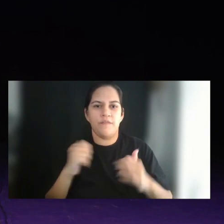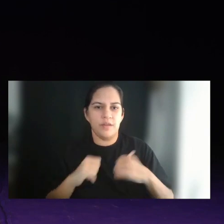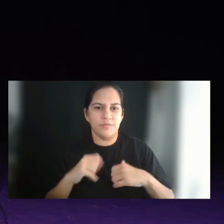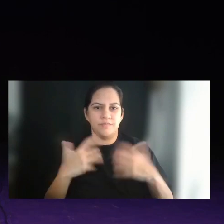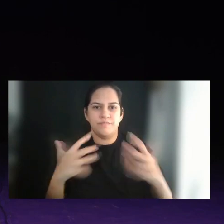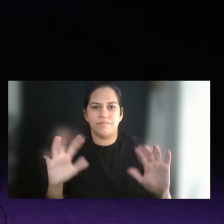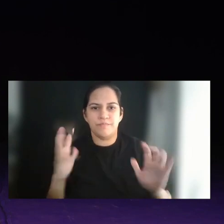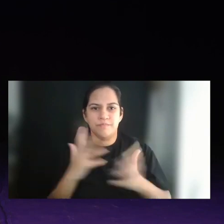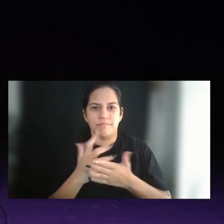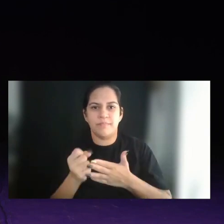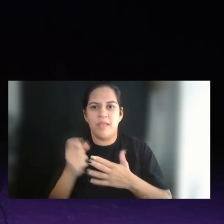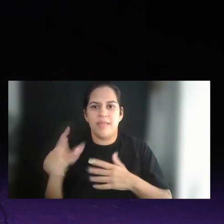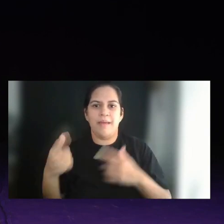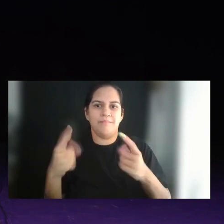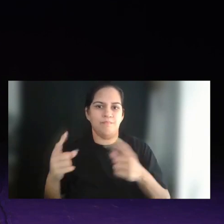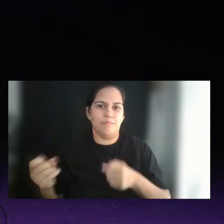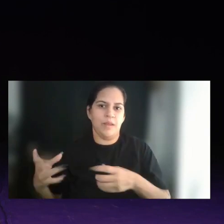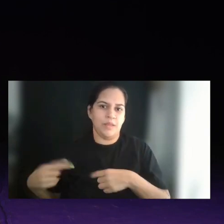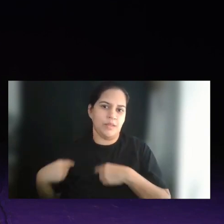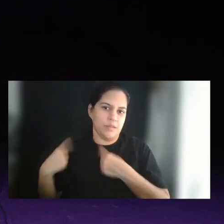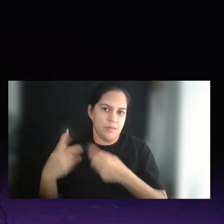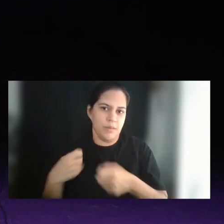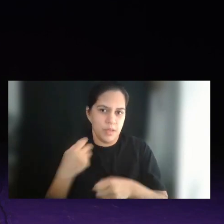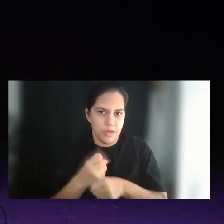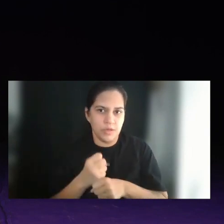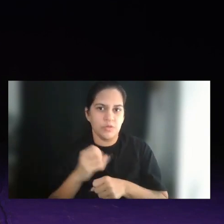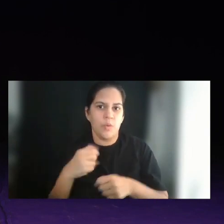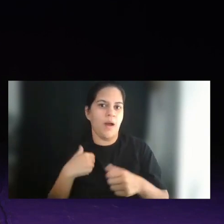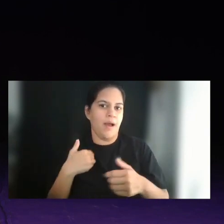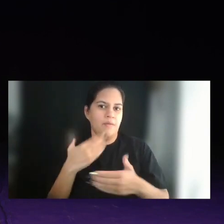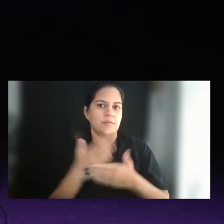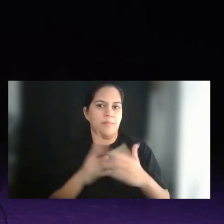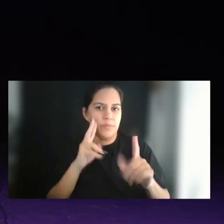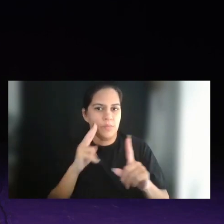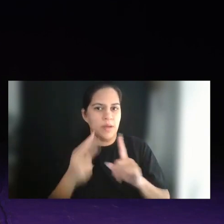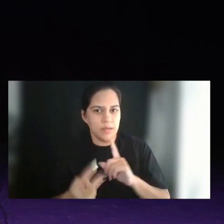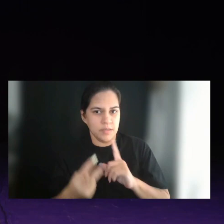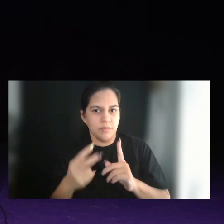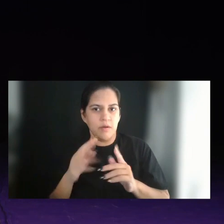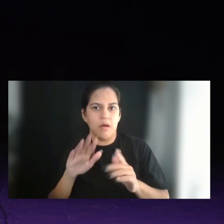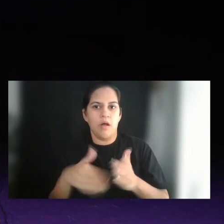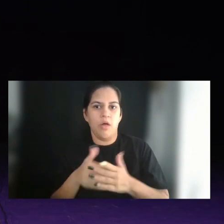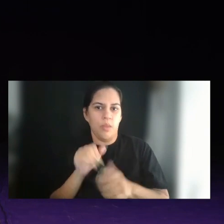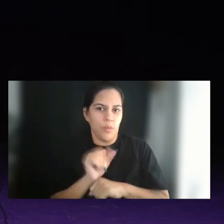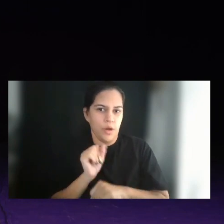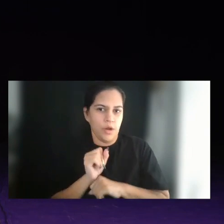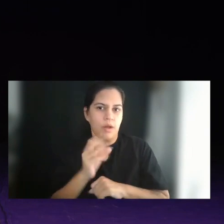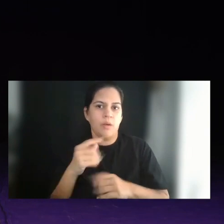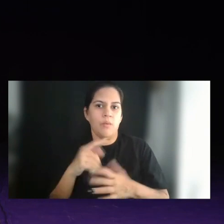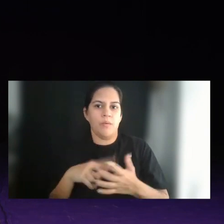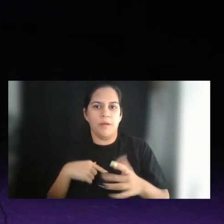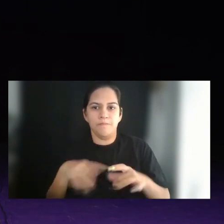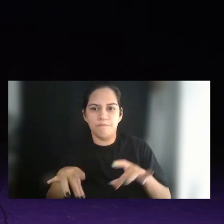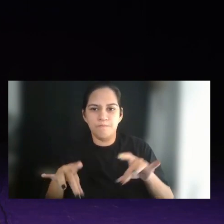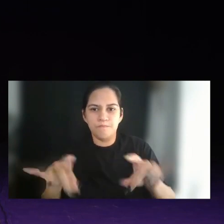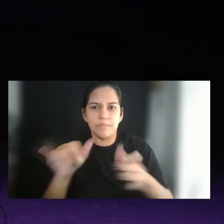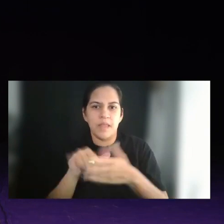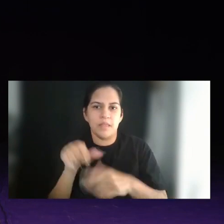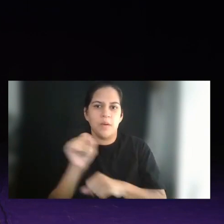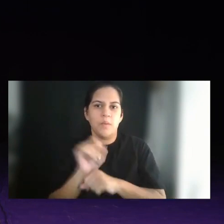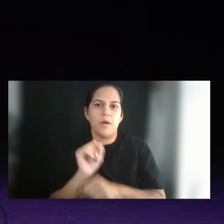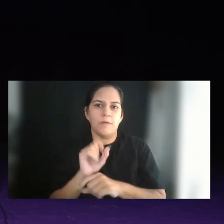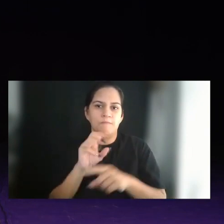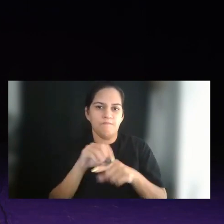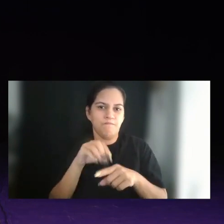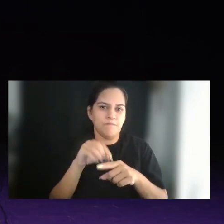years. And so I have some perspective on all the work. And what I've found is that the work nibbles away at me over the years.